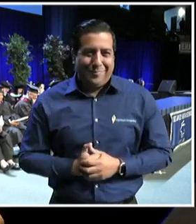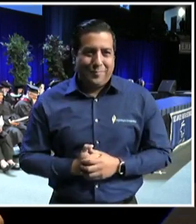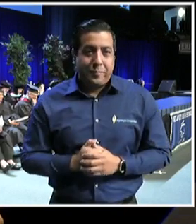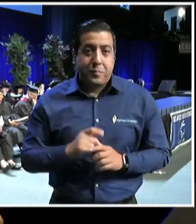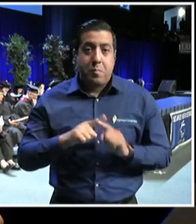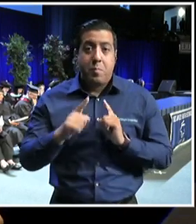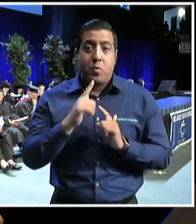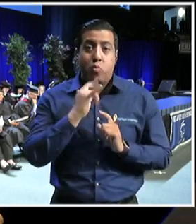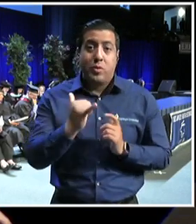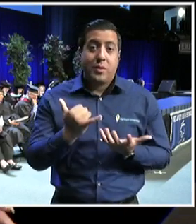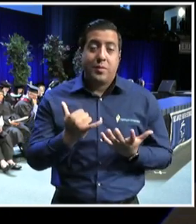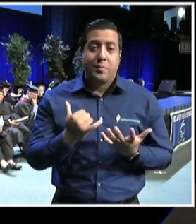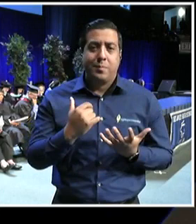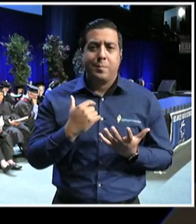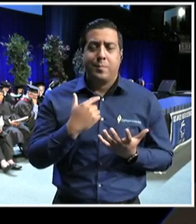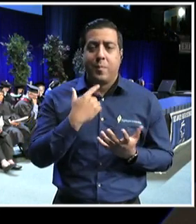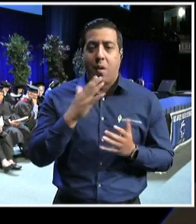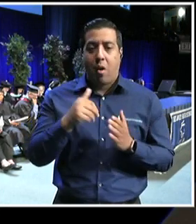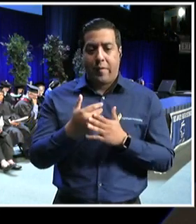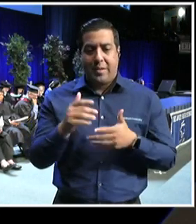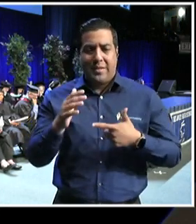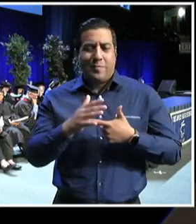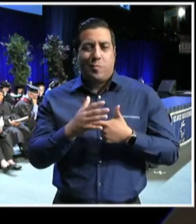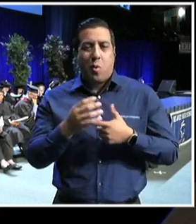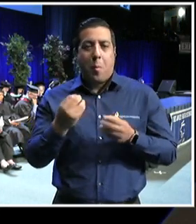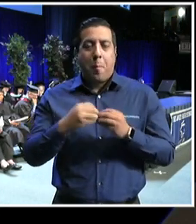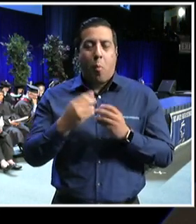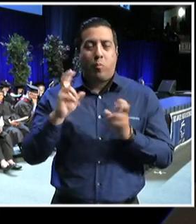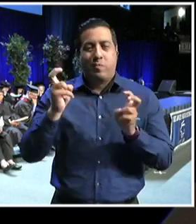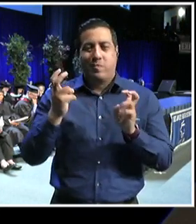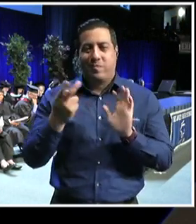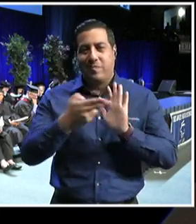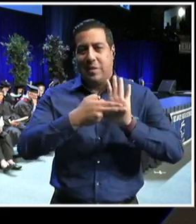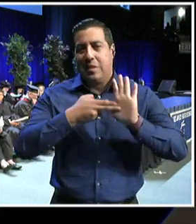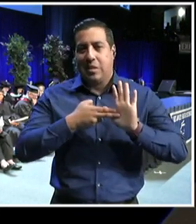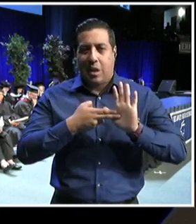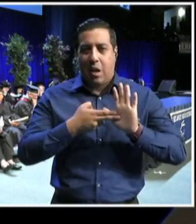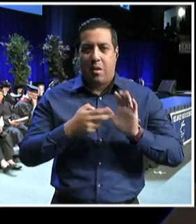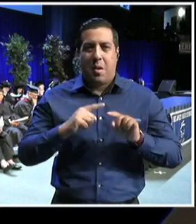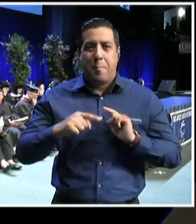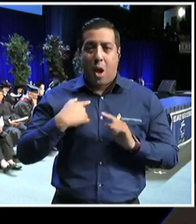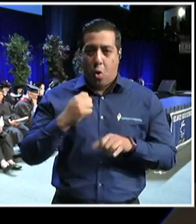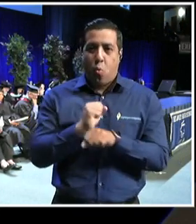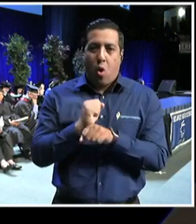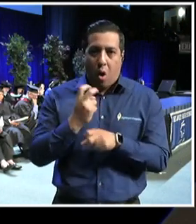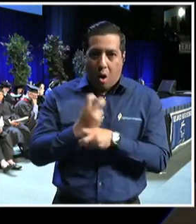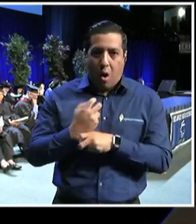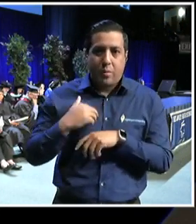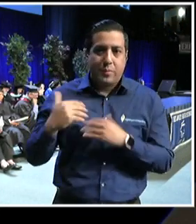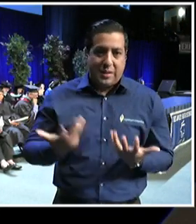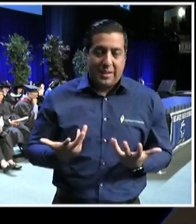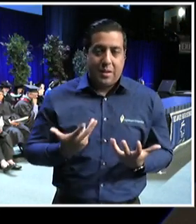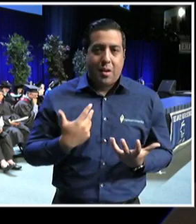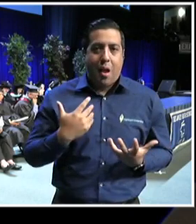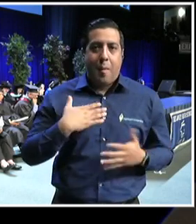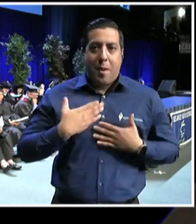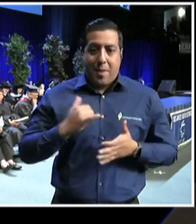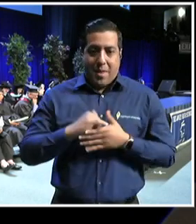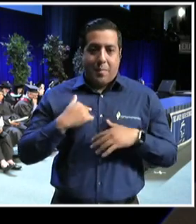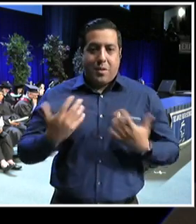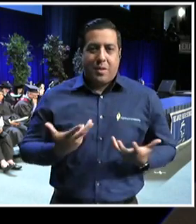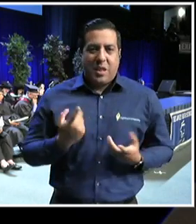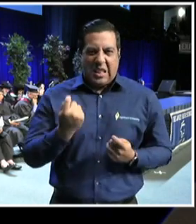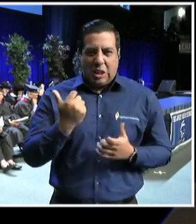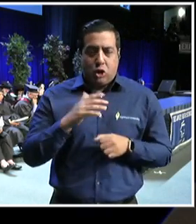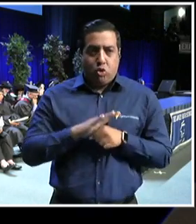No, seriously speaking, being salutatorian is a prestigious title, and I worked really hard to be here, and I'm really happy that I did get to be here. It was a little